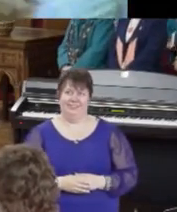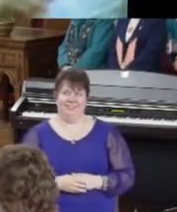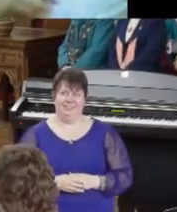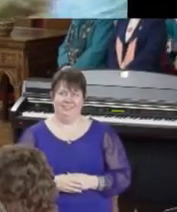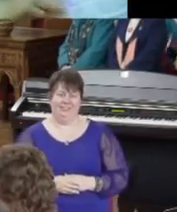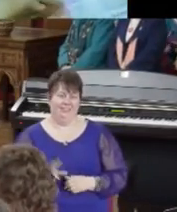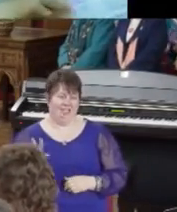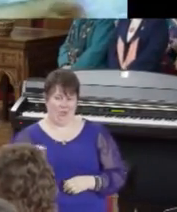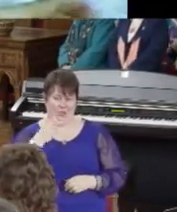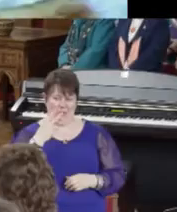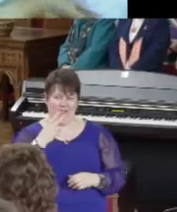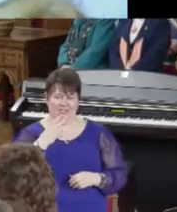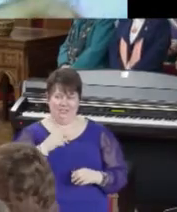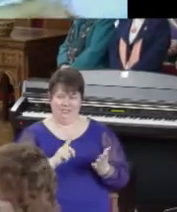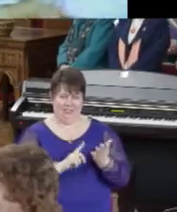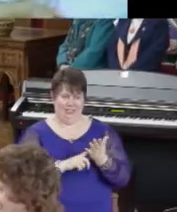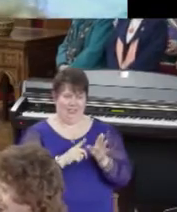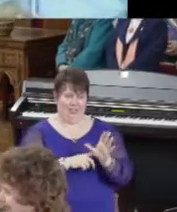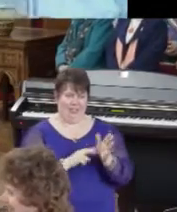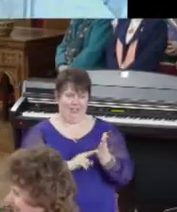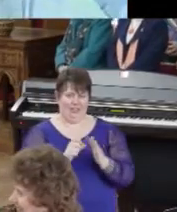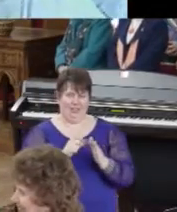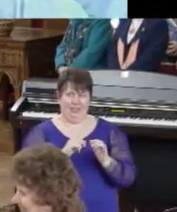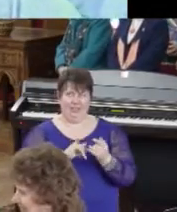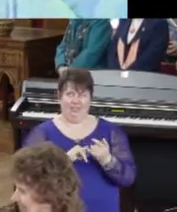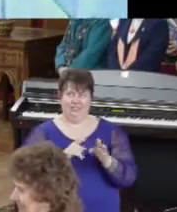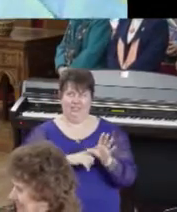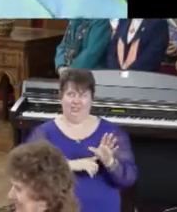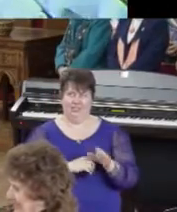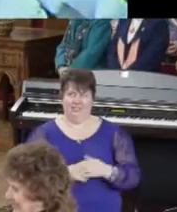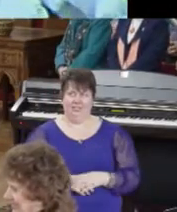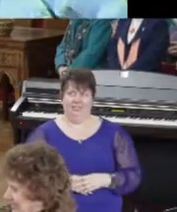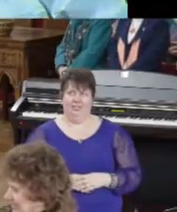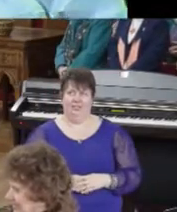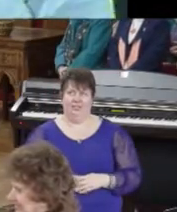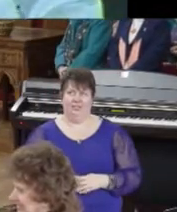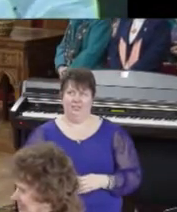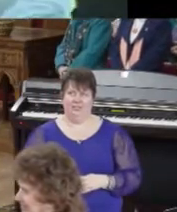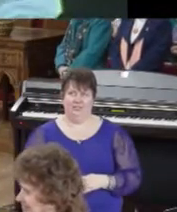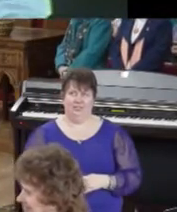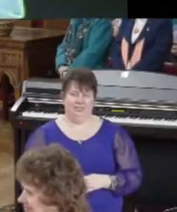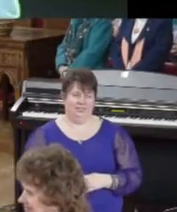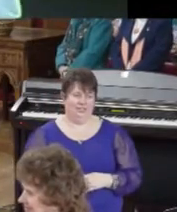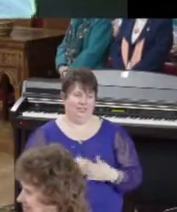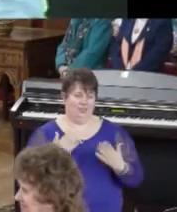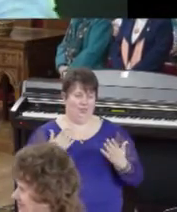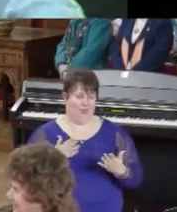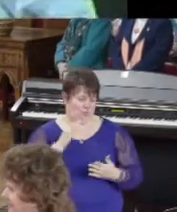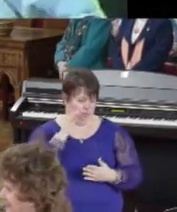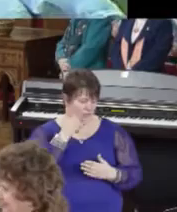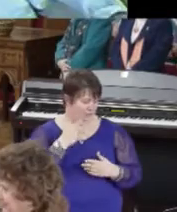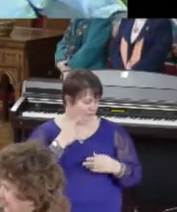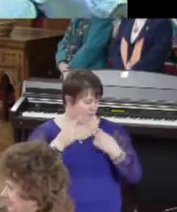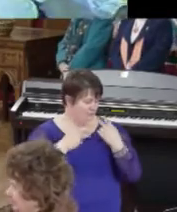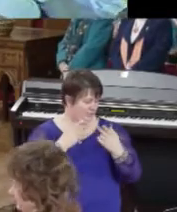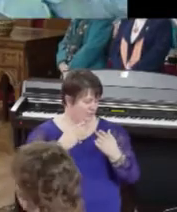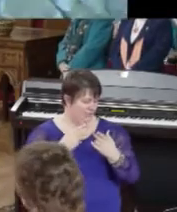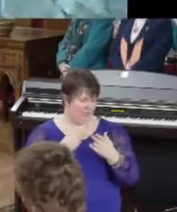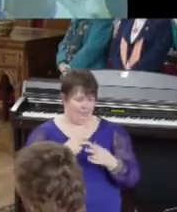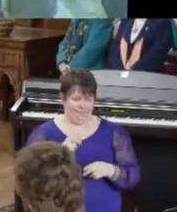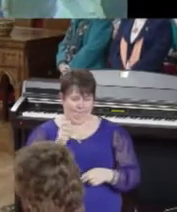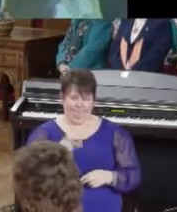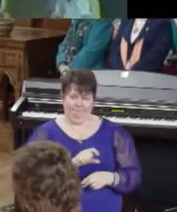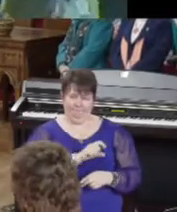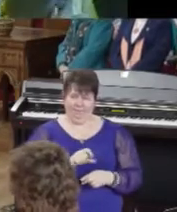Eh? You're watching Lindsay. Not many weeks. We're going to blessing, which is a very ancient blessing